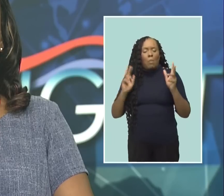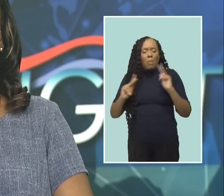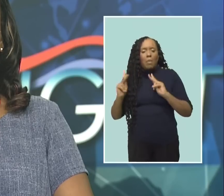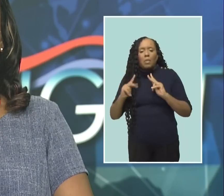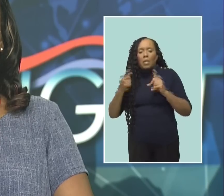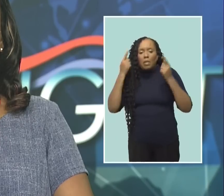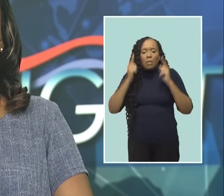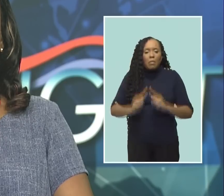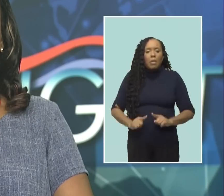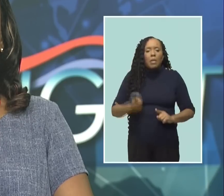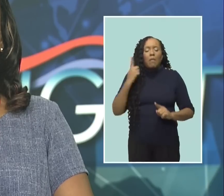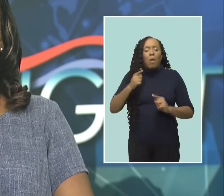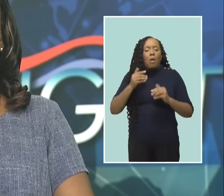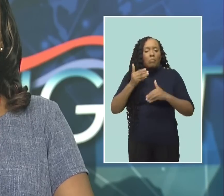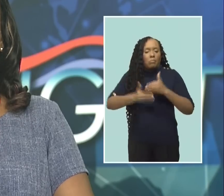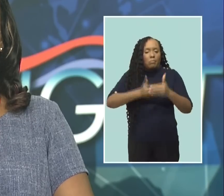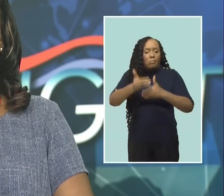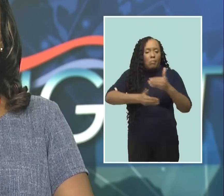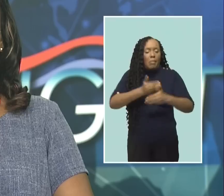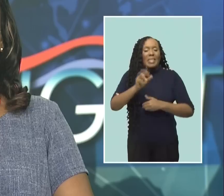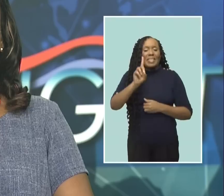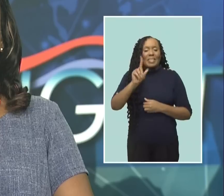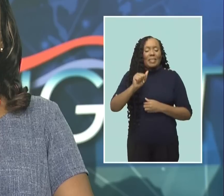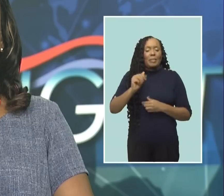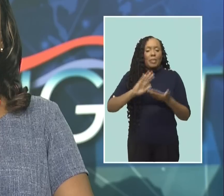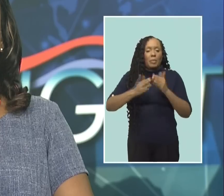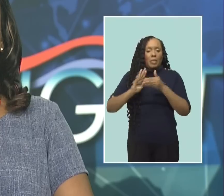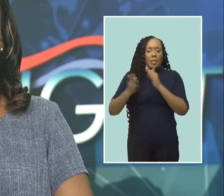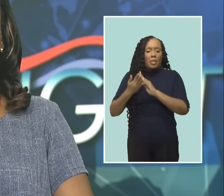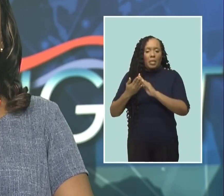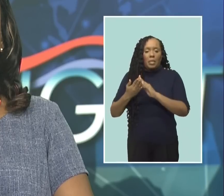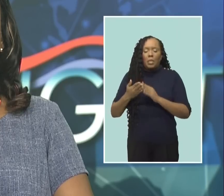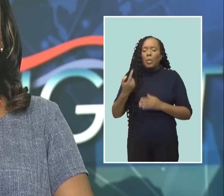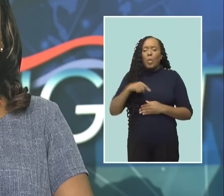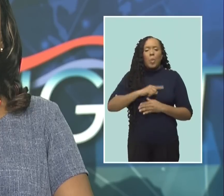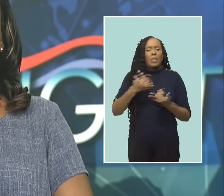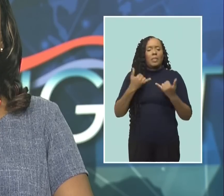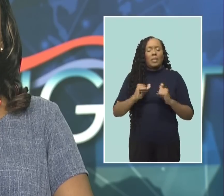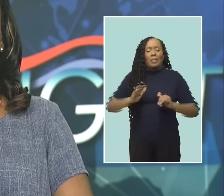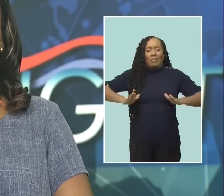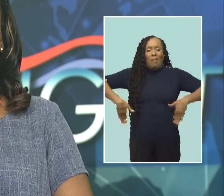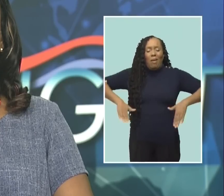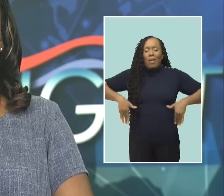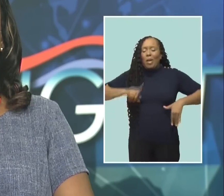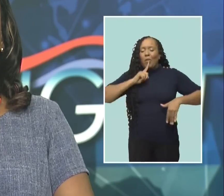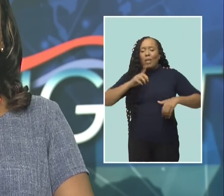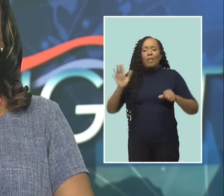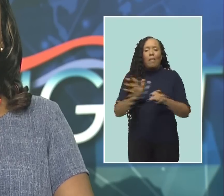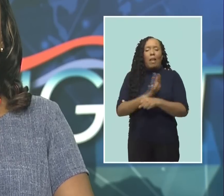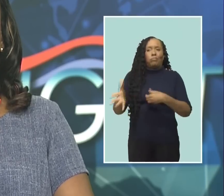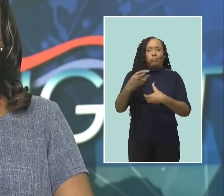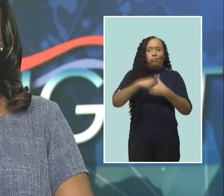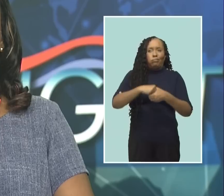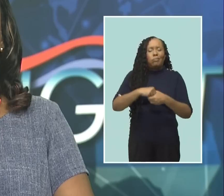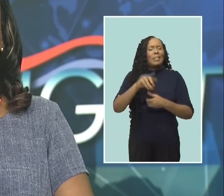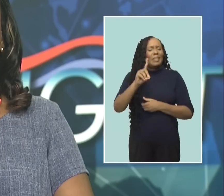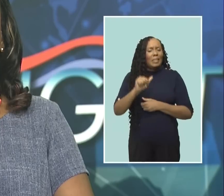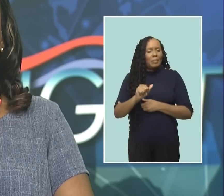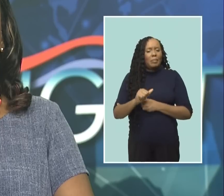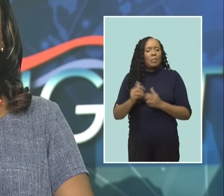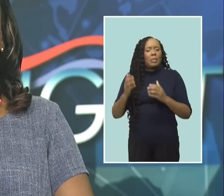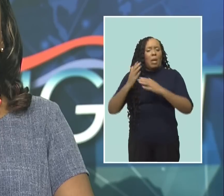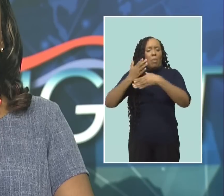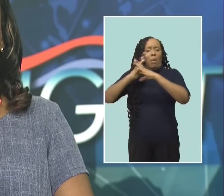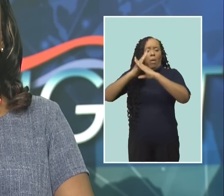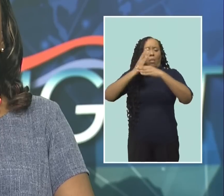advancing the disabled community. He believes Barbados is still not fully accommodating to the disabled and called for the dismantling